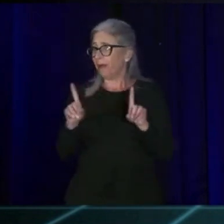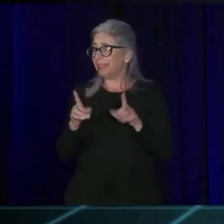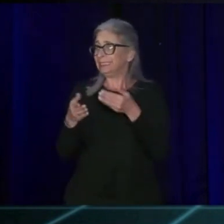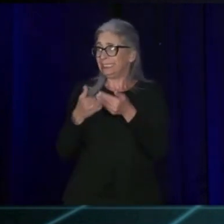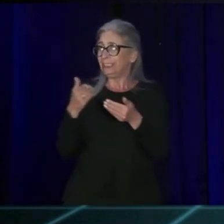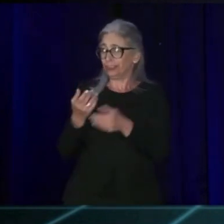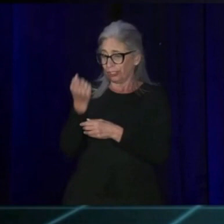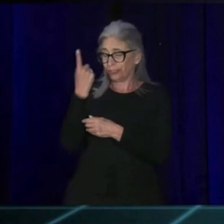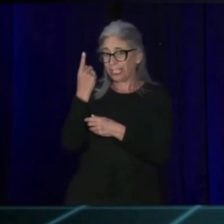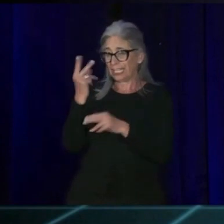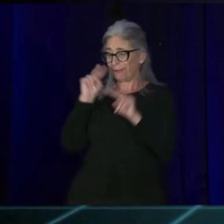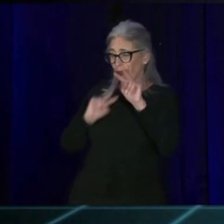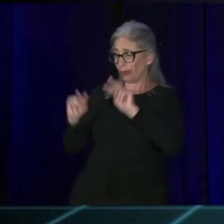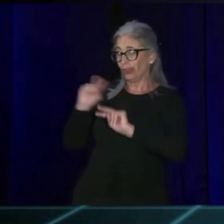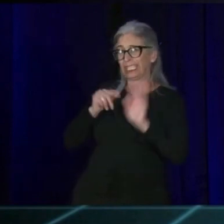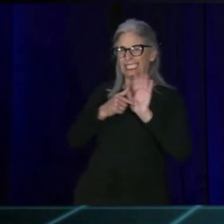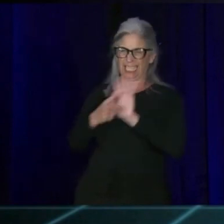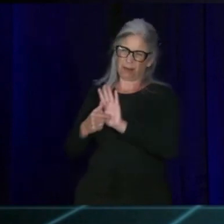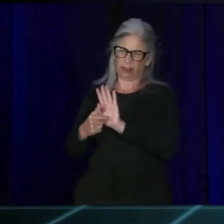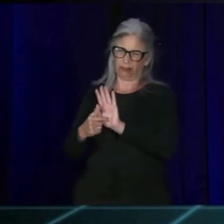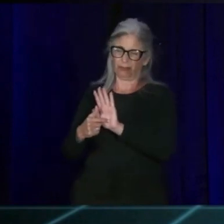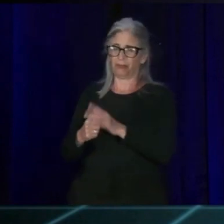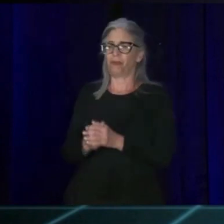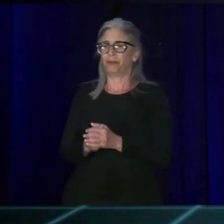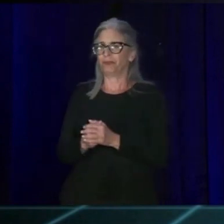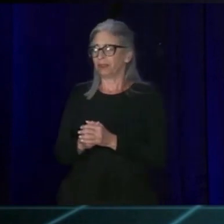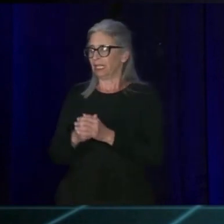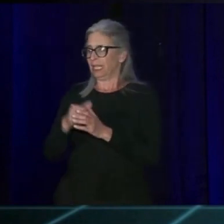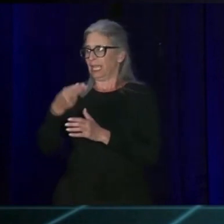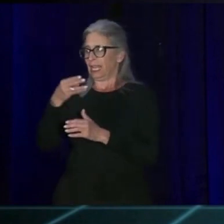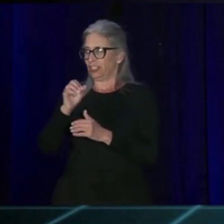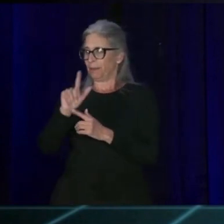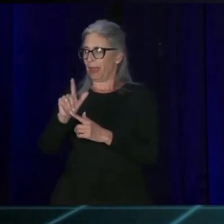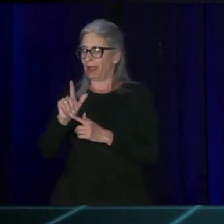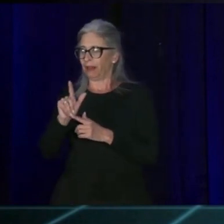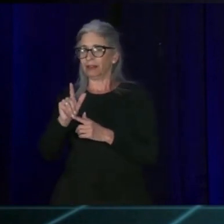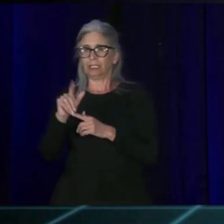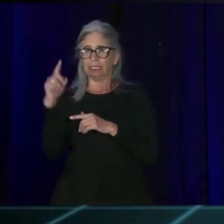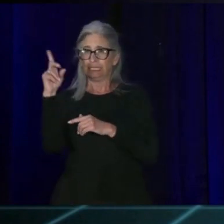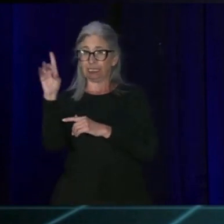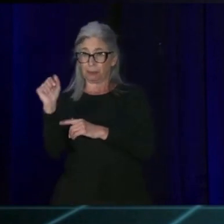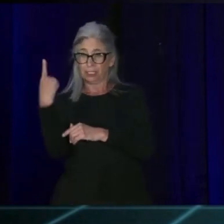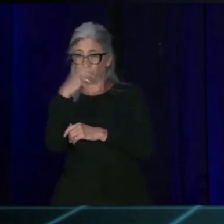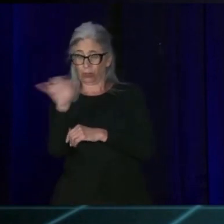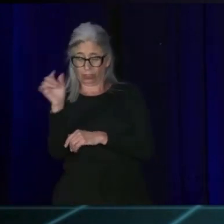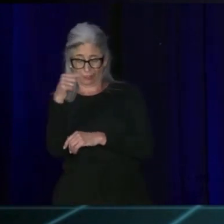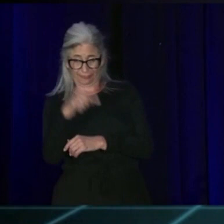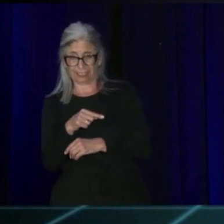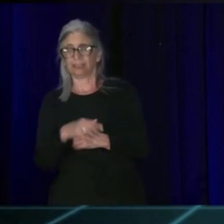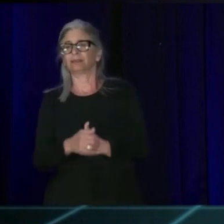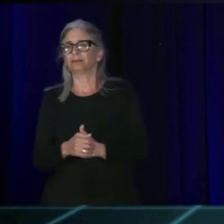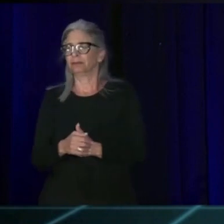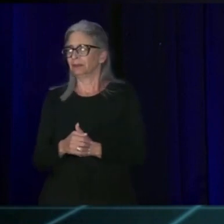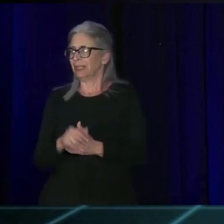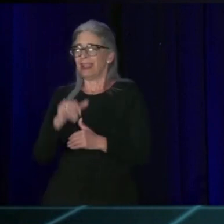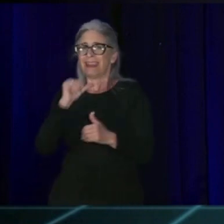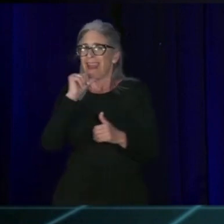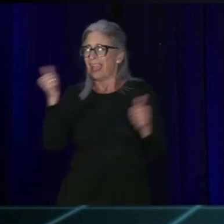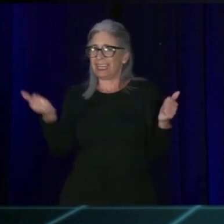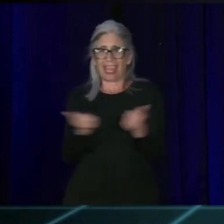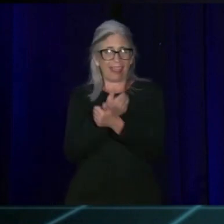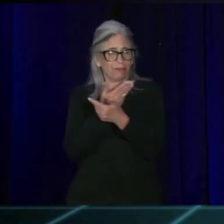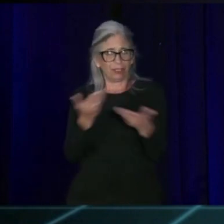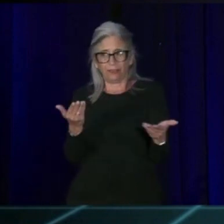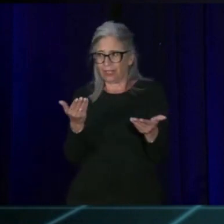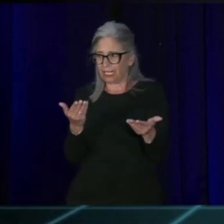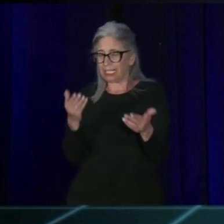when looking at the example. For this HTML page, accessibility tree will look something like this. Note that not everything present in